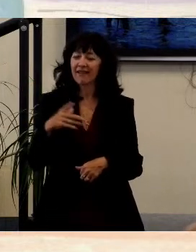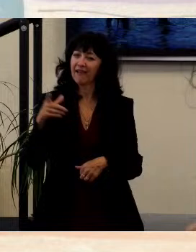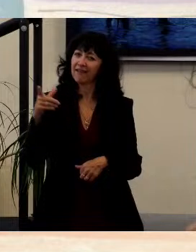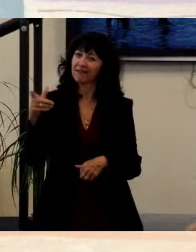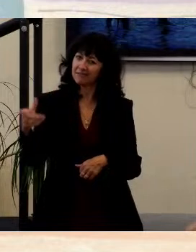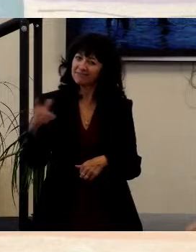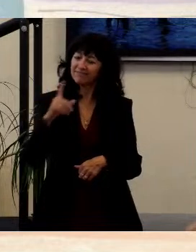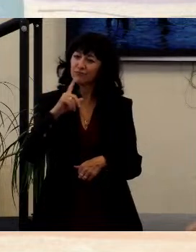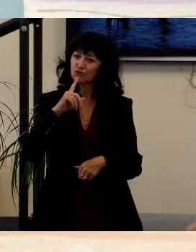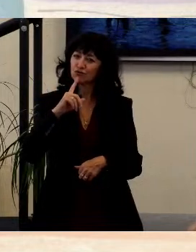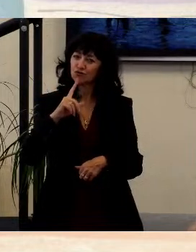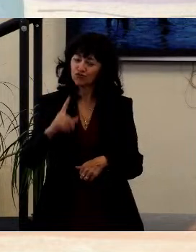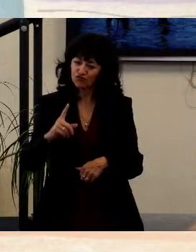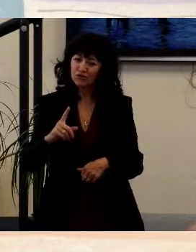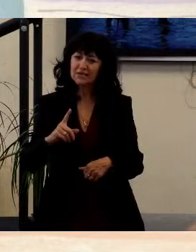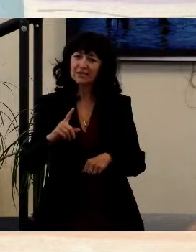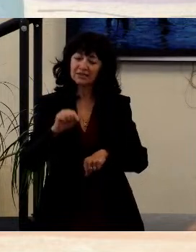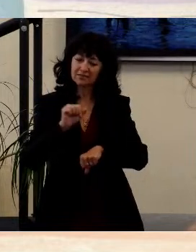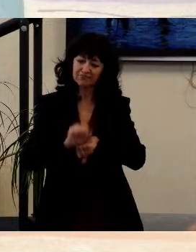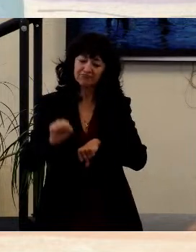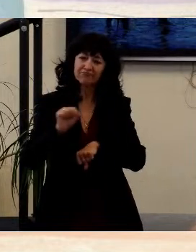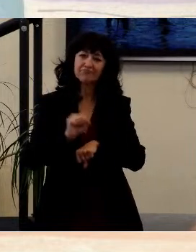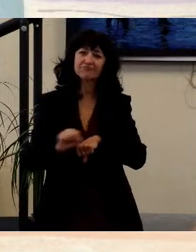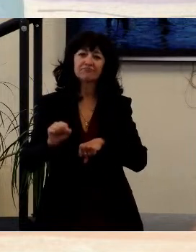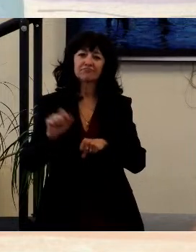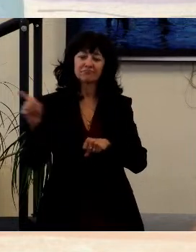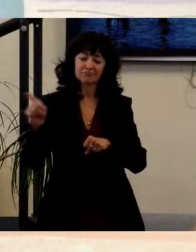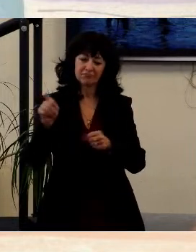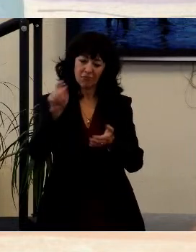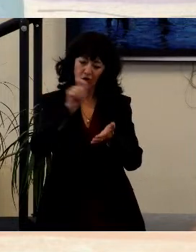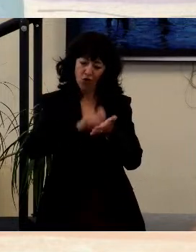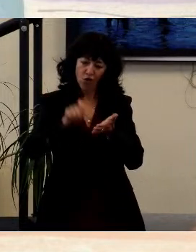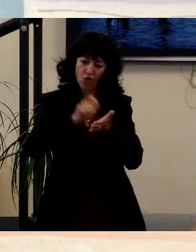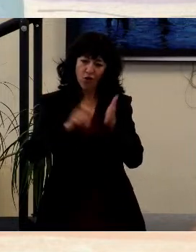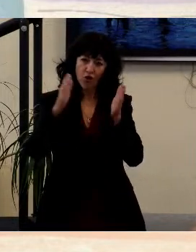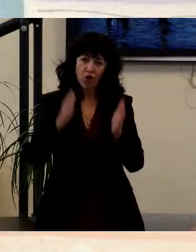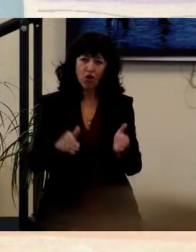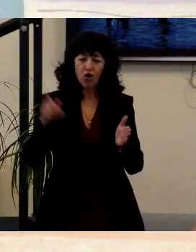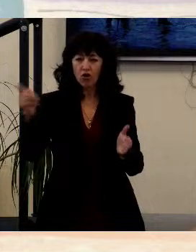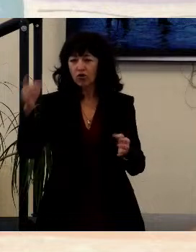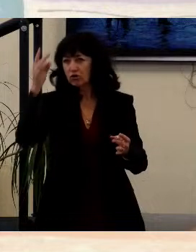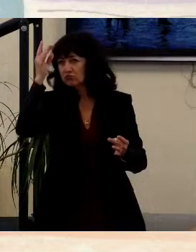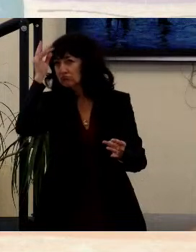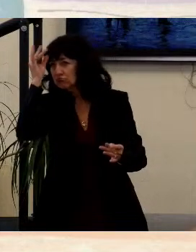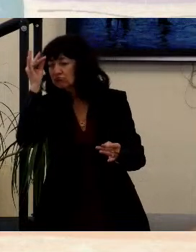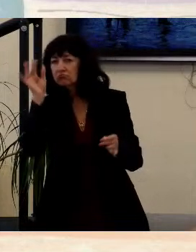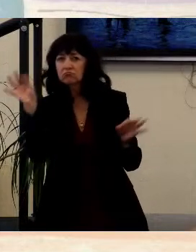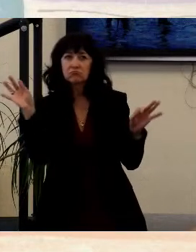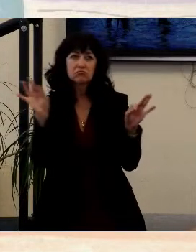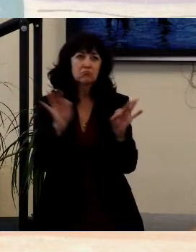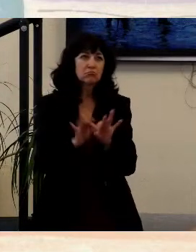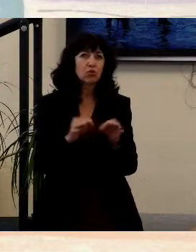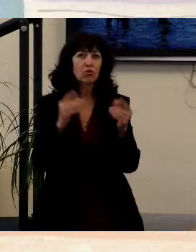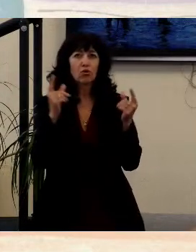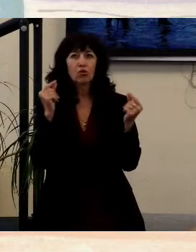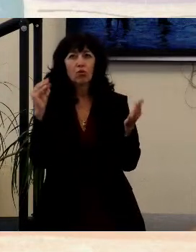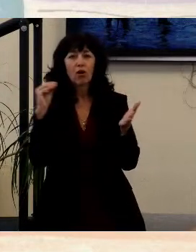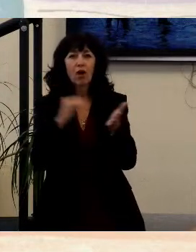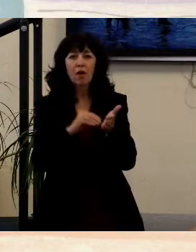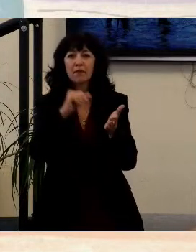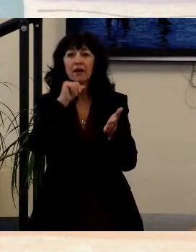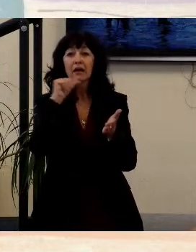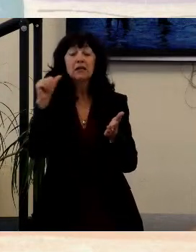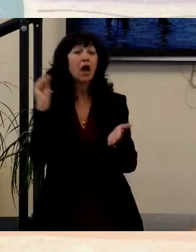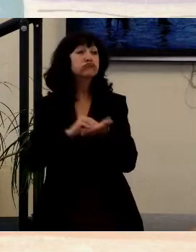behind the title of being an author. So we're just honored and just privileged that this moment is taking place